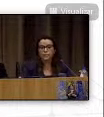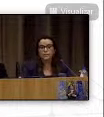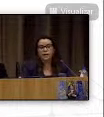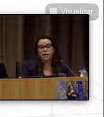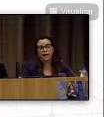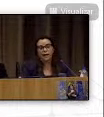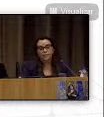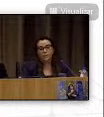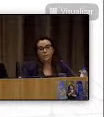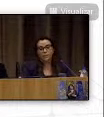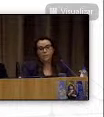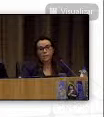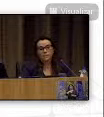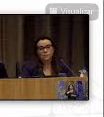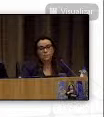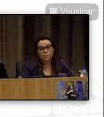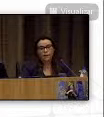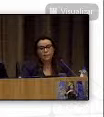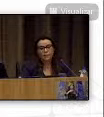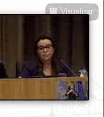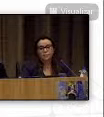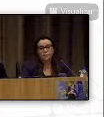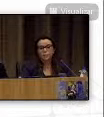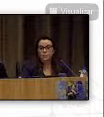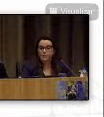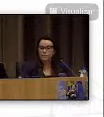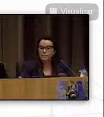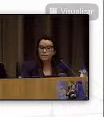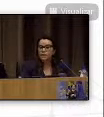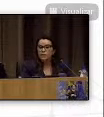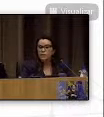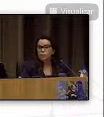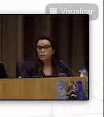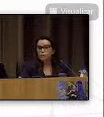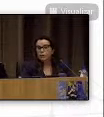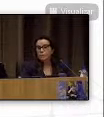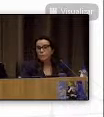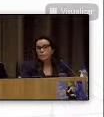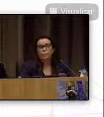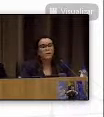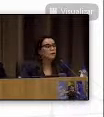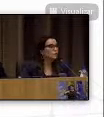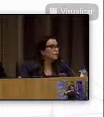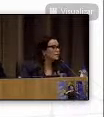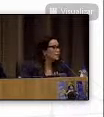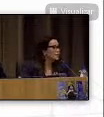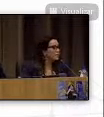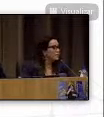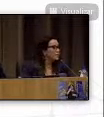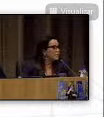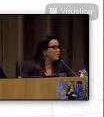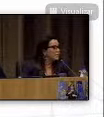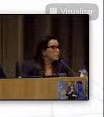March 2022. We have an estimated population of